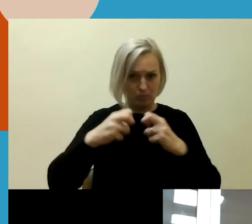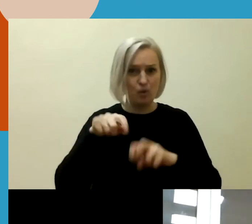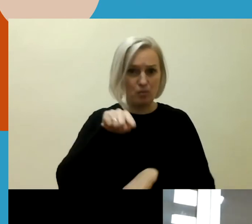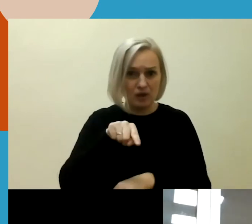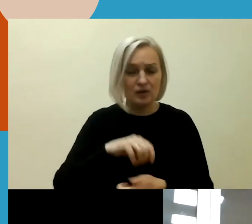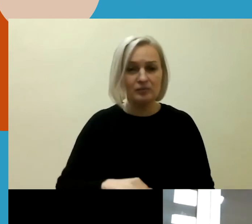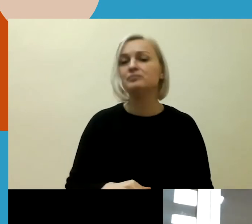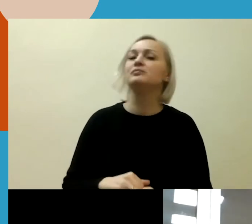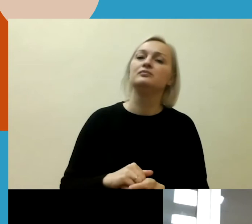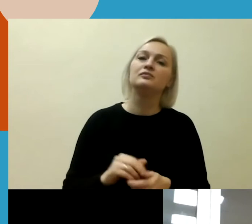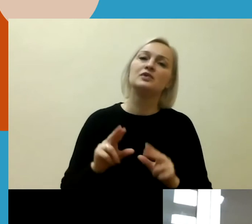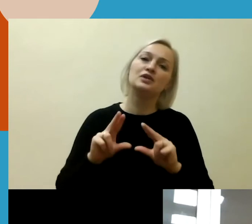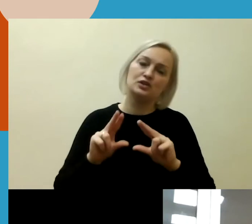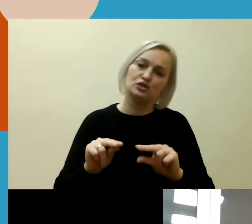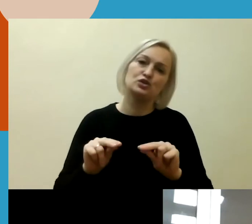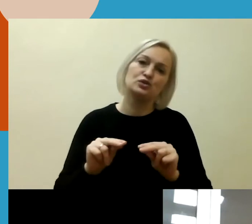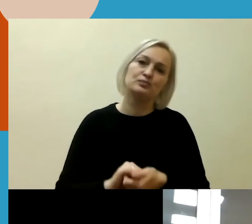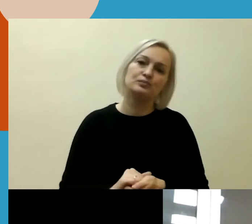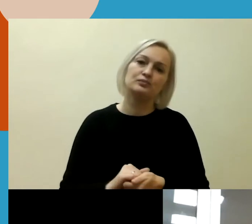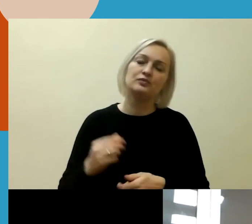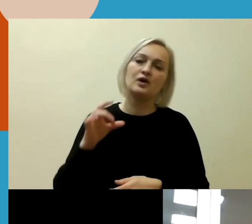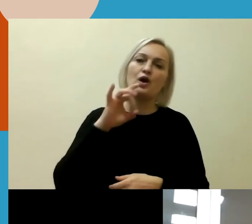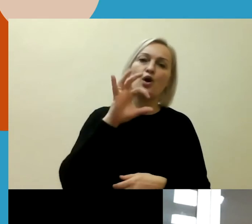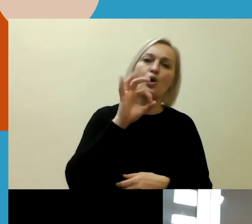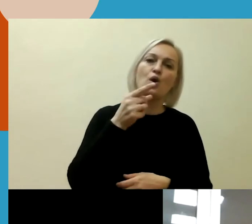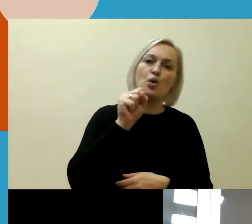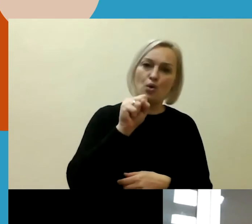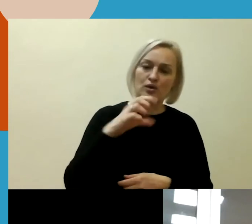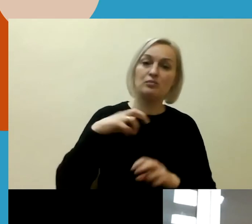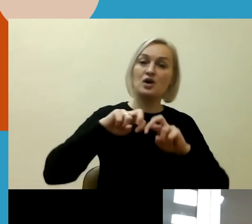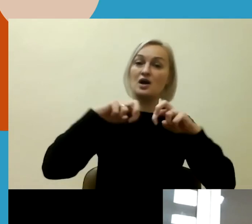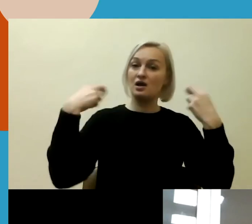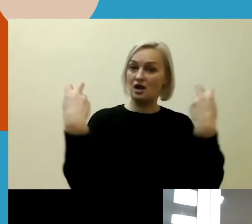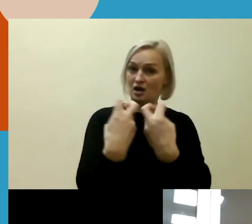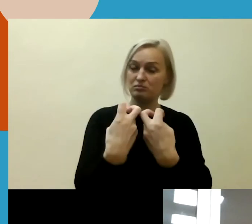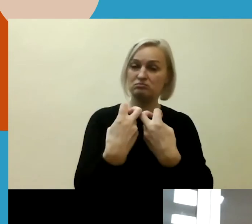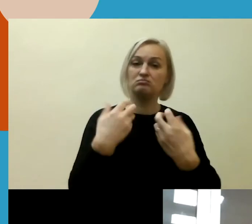Headquarters. So what do you think about the cooperation?